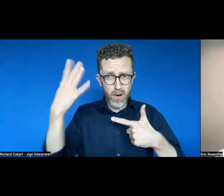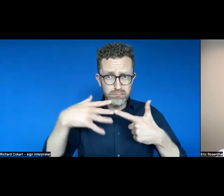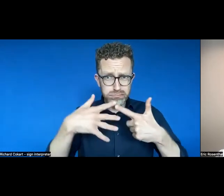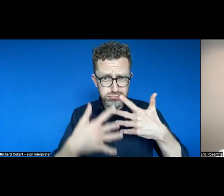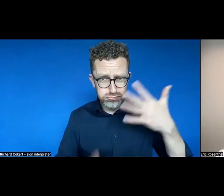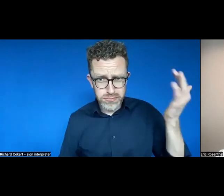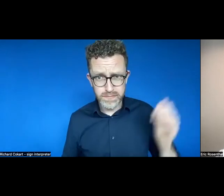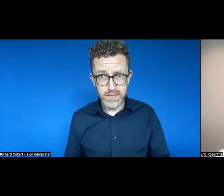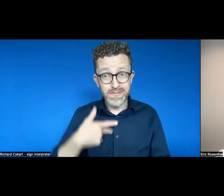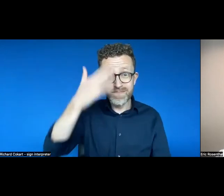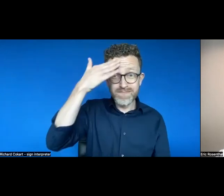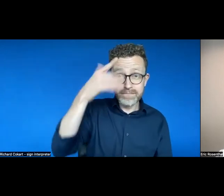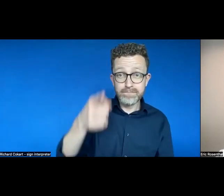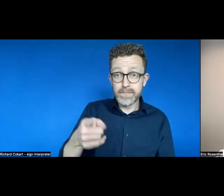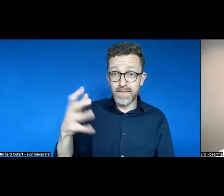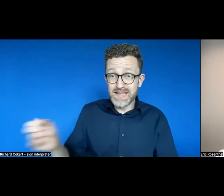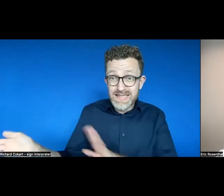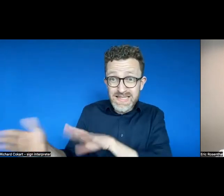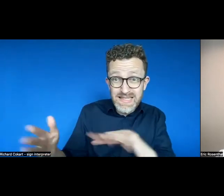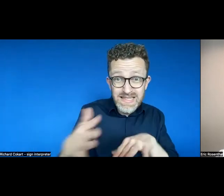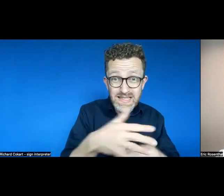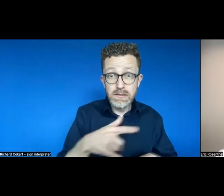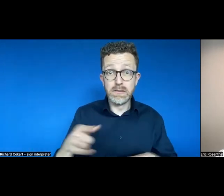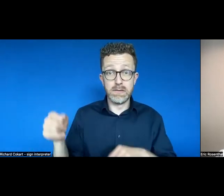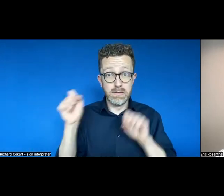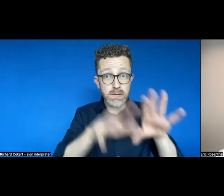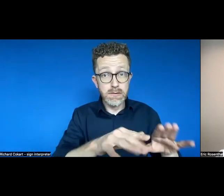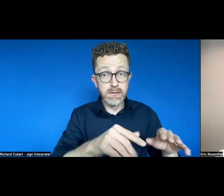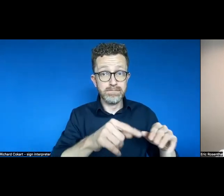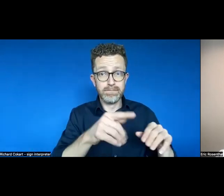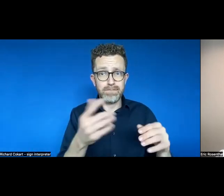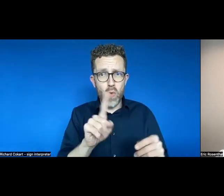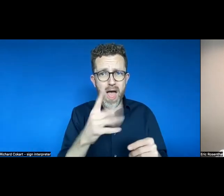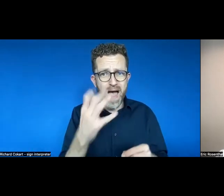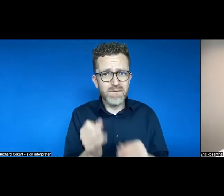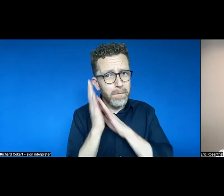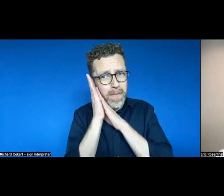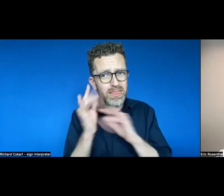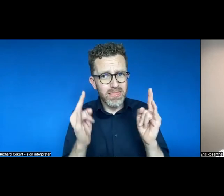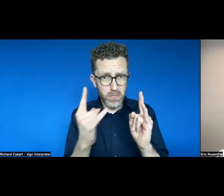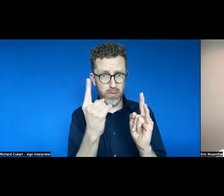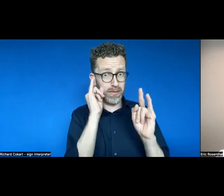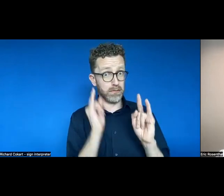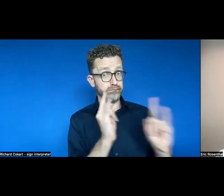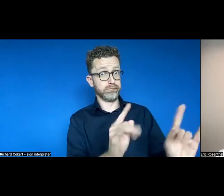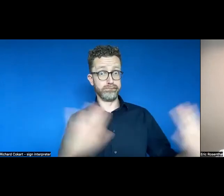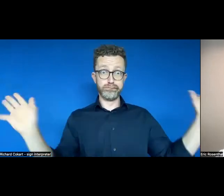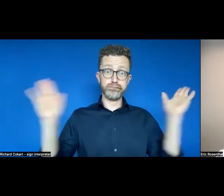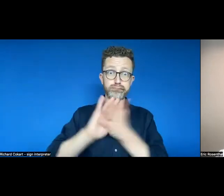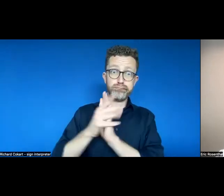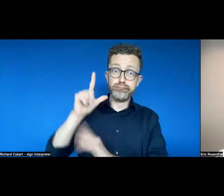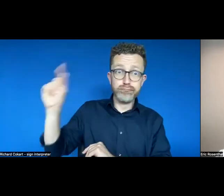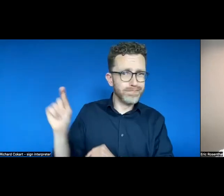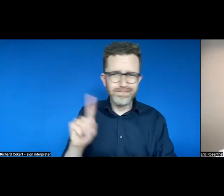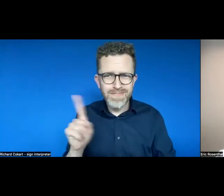Ukraine and from international donors to work together on a transformation and a commitment to ending the